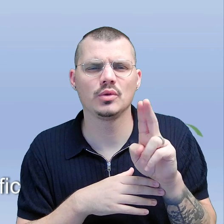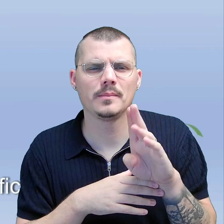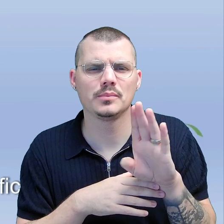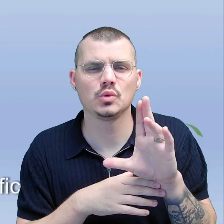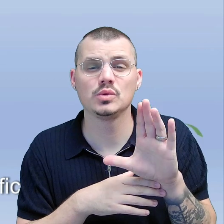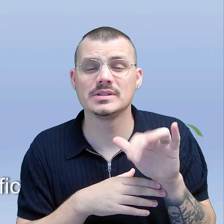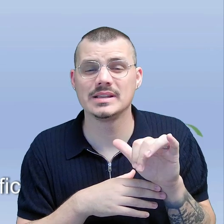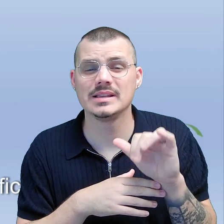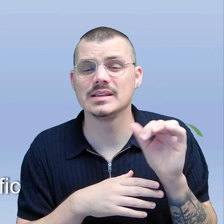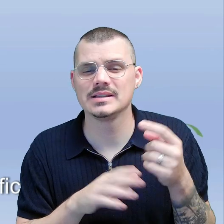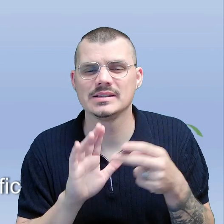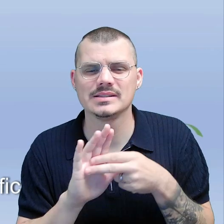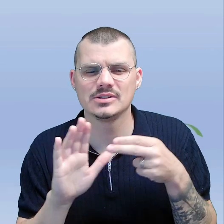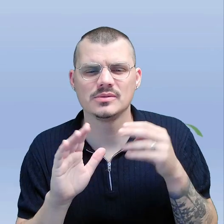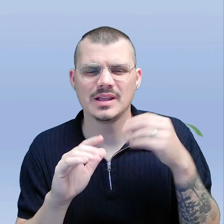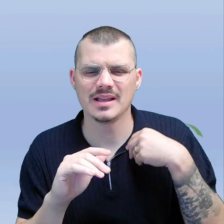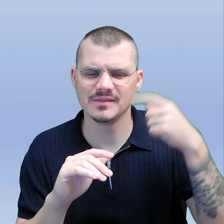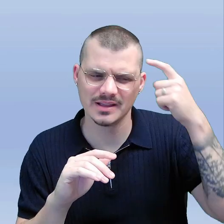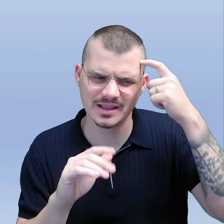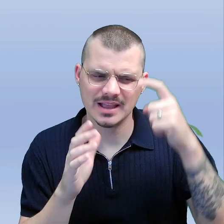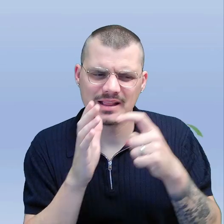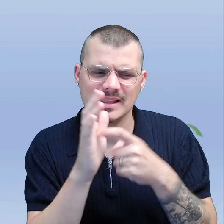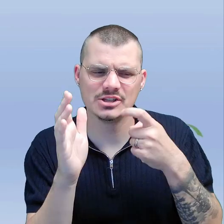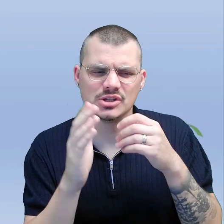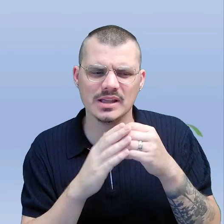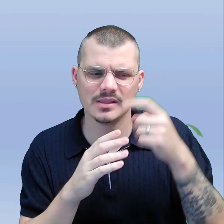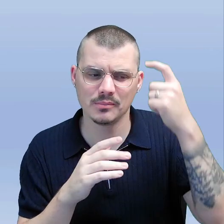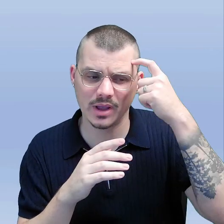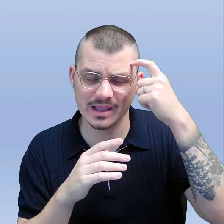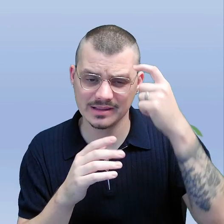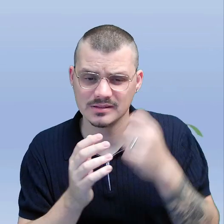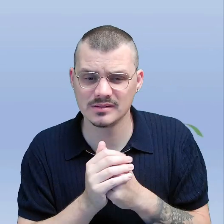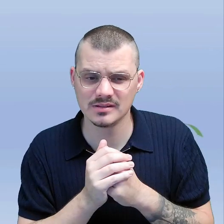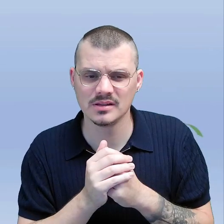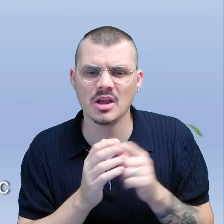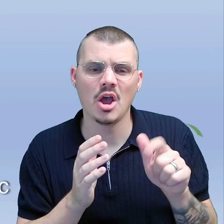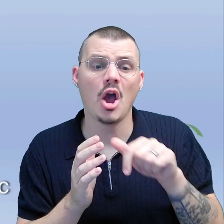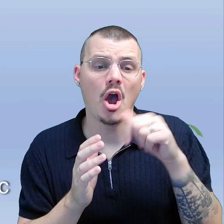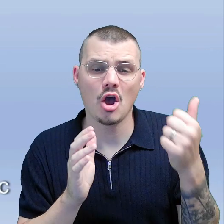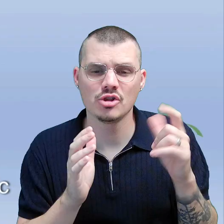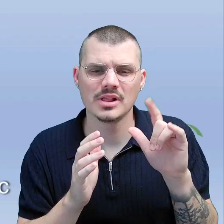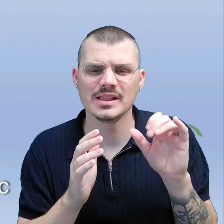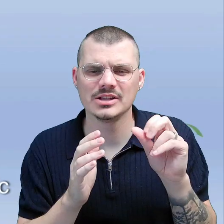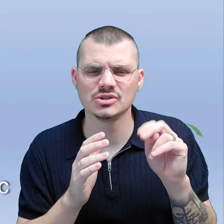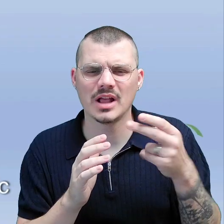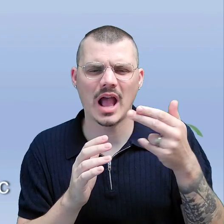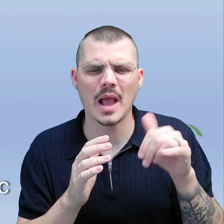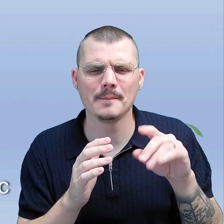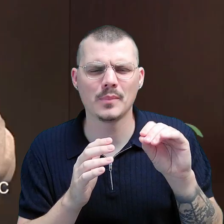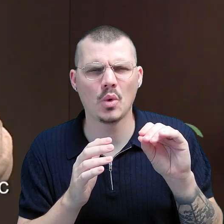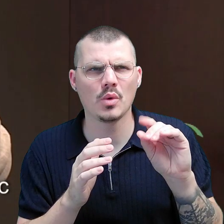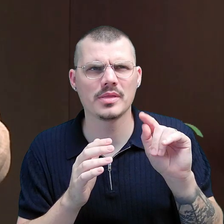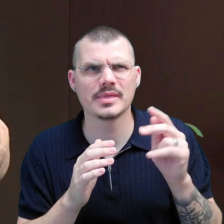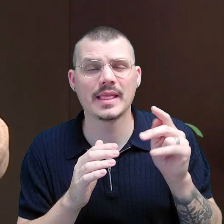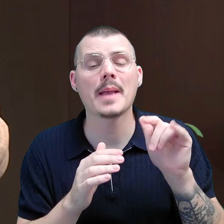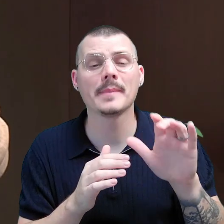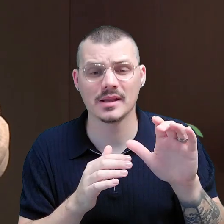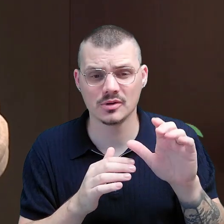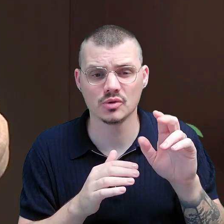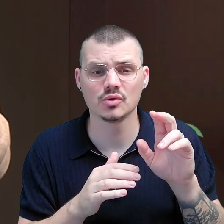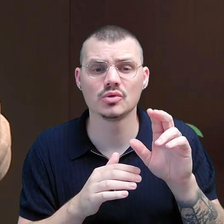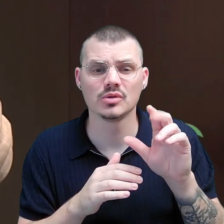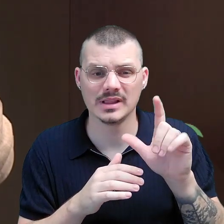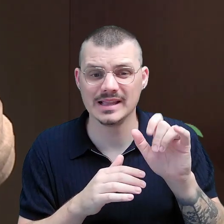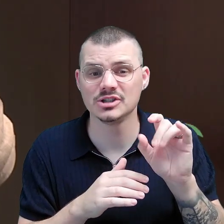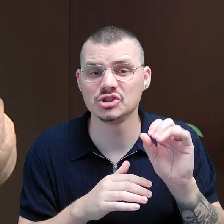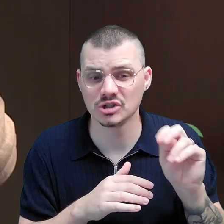Kluver-Bucy syndrome is a very specific lesion in the brain. There's another lesion, a hypothalamic lesion,